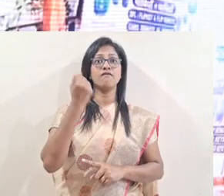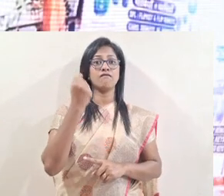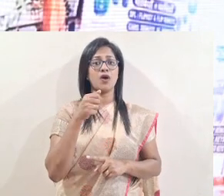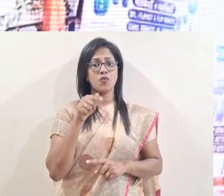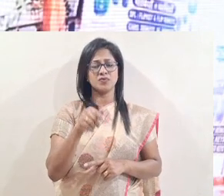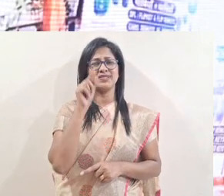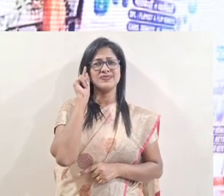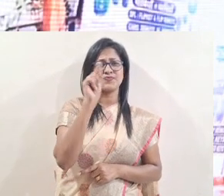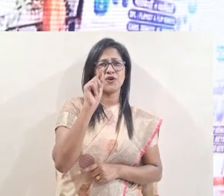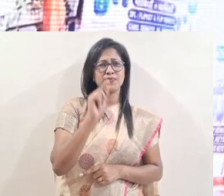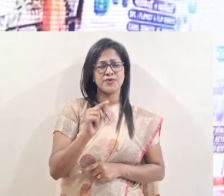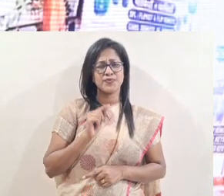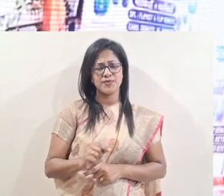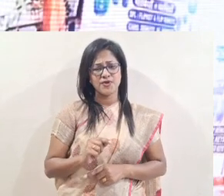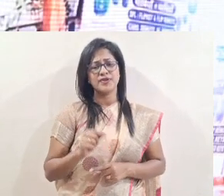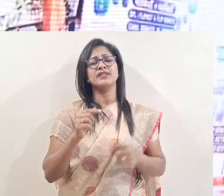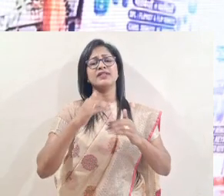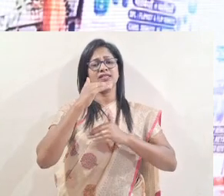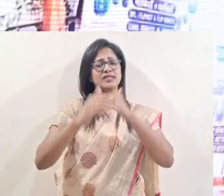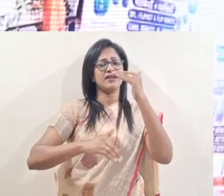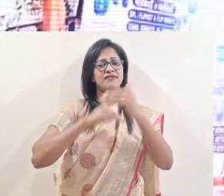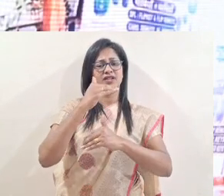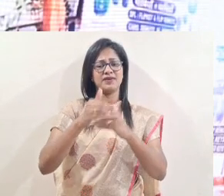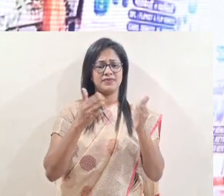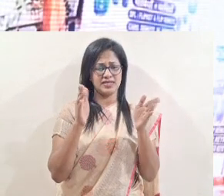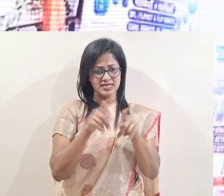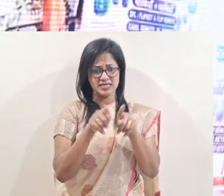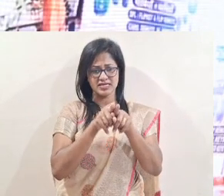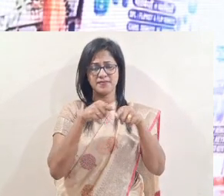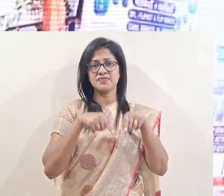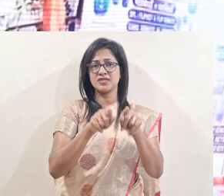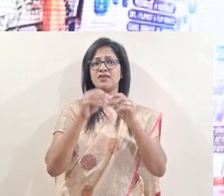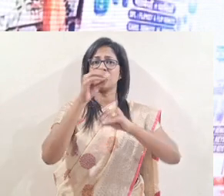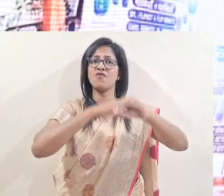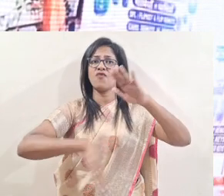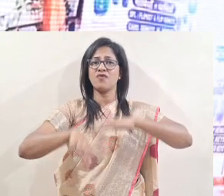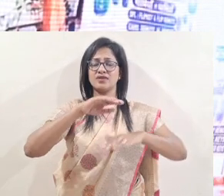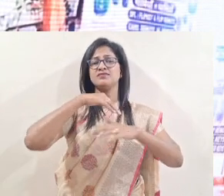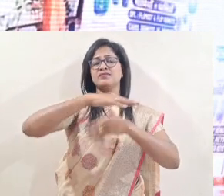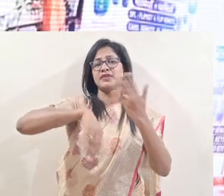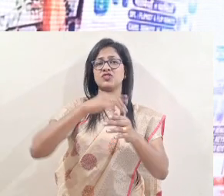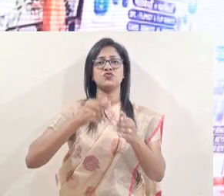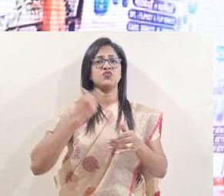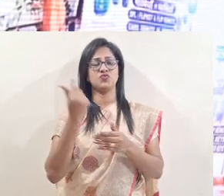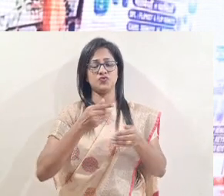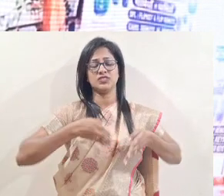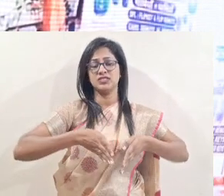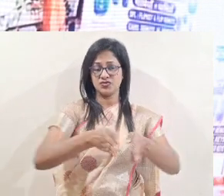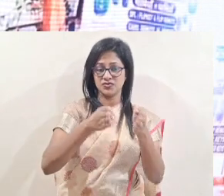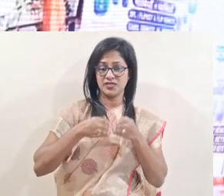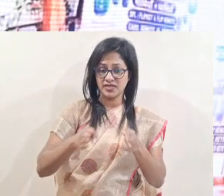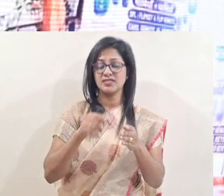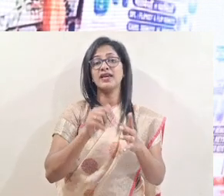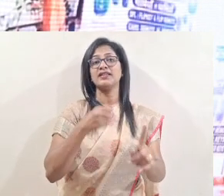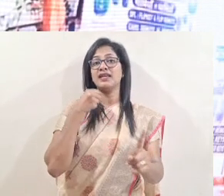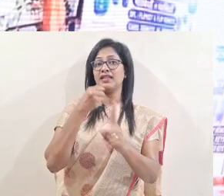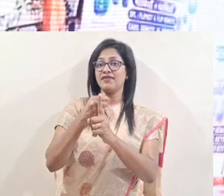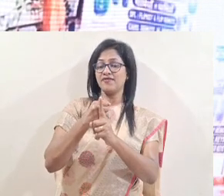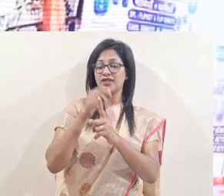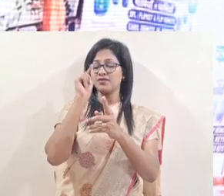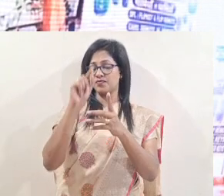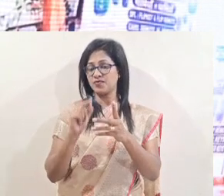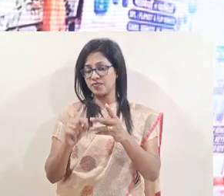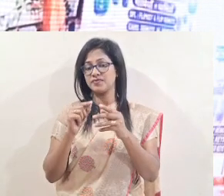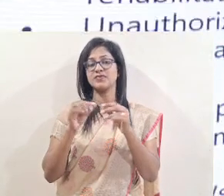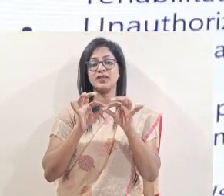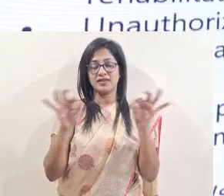which contribute to the development of these self-organized mixed use streets, and what is the effect size of various indicators and factors.